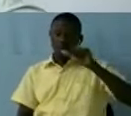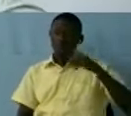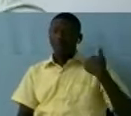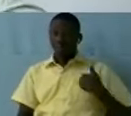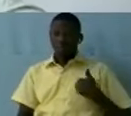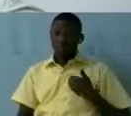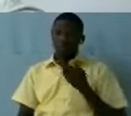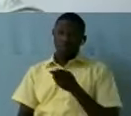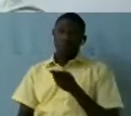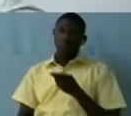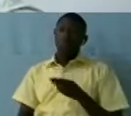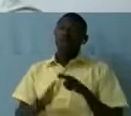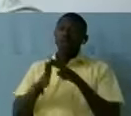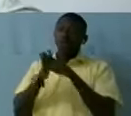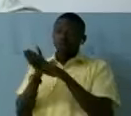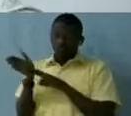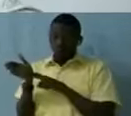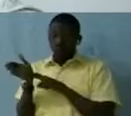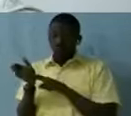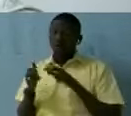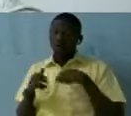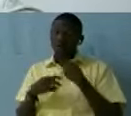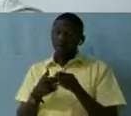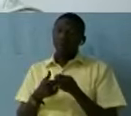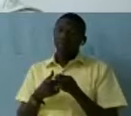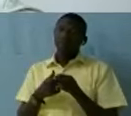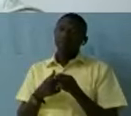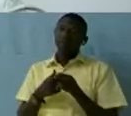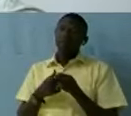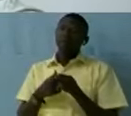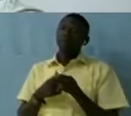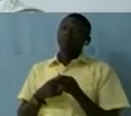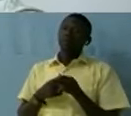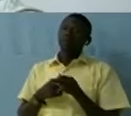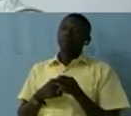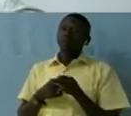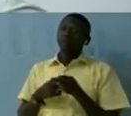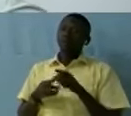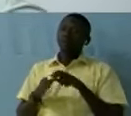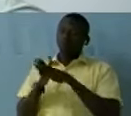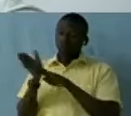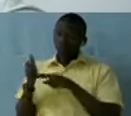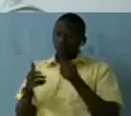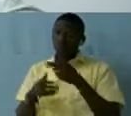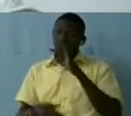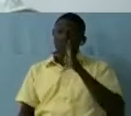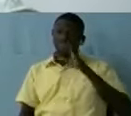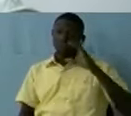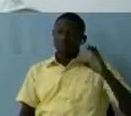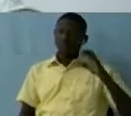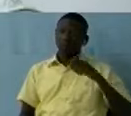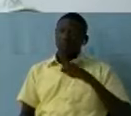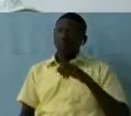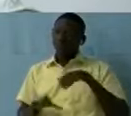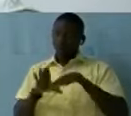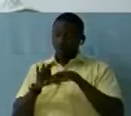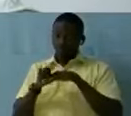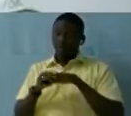game require all former NIA officials or even serving NIA officials to cooperate with